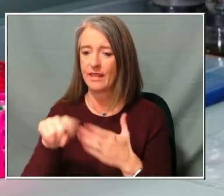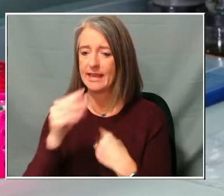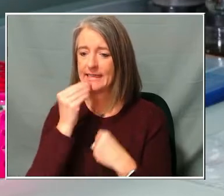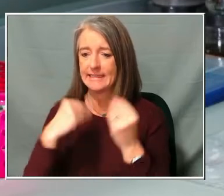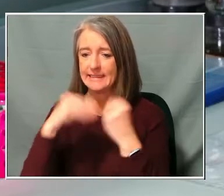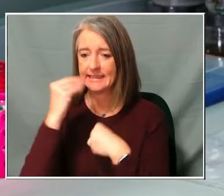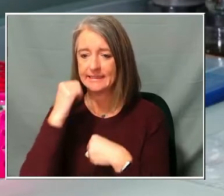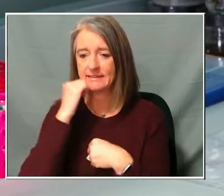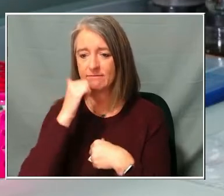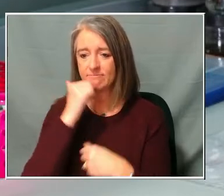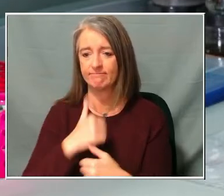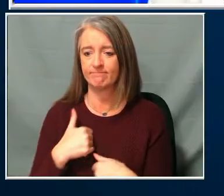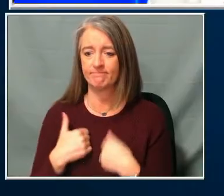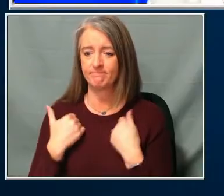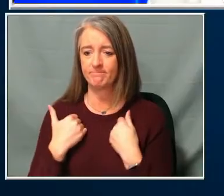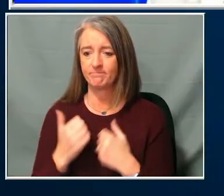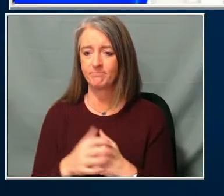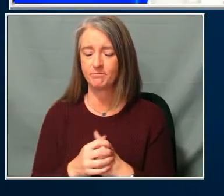their lives.